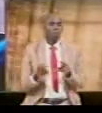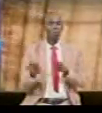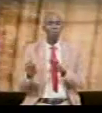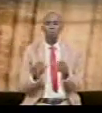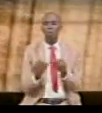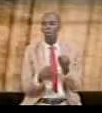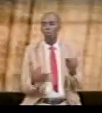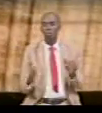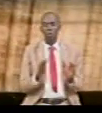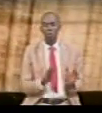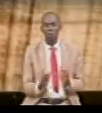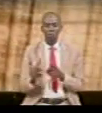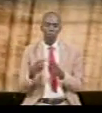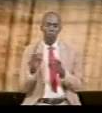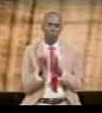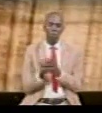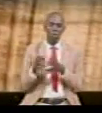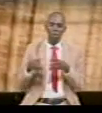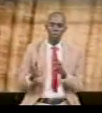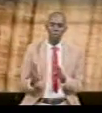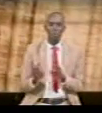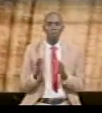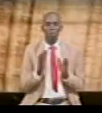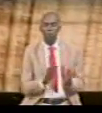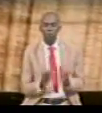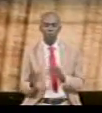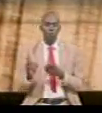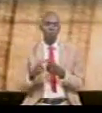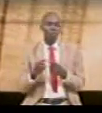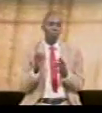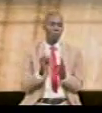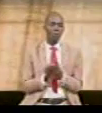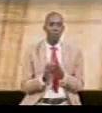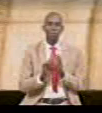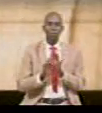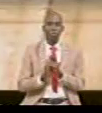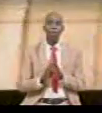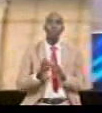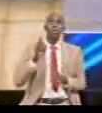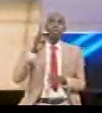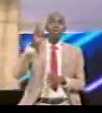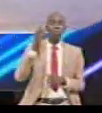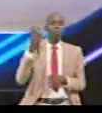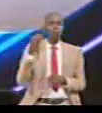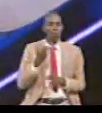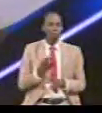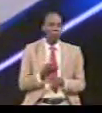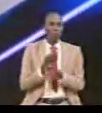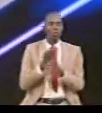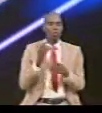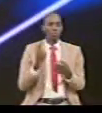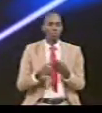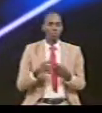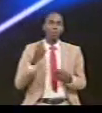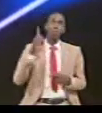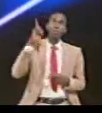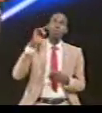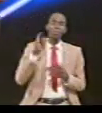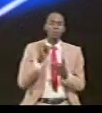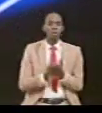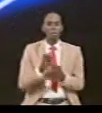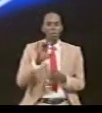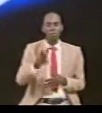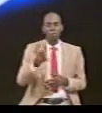according to that manner, according to that mode, according to that model. He was faithful to him that appointed him,